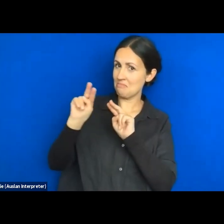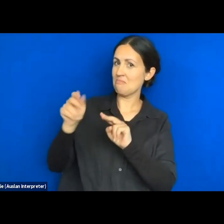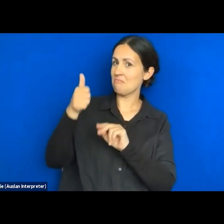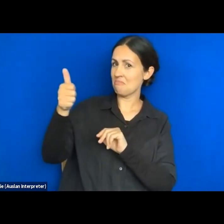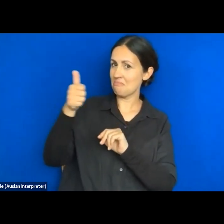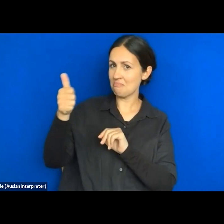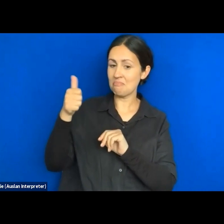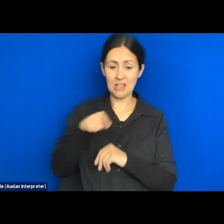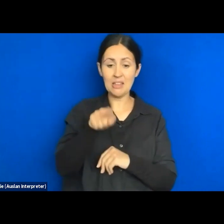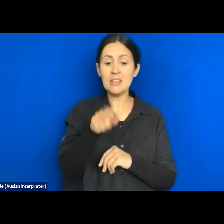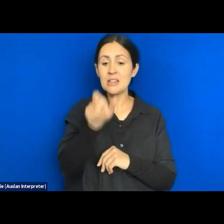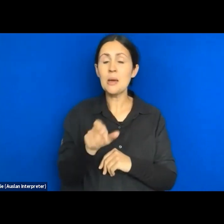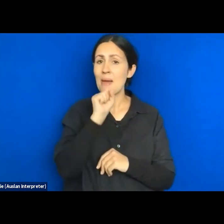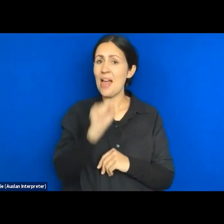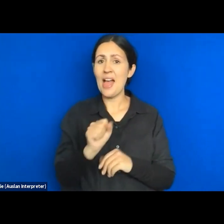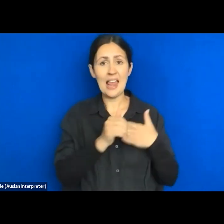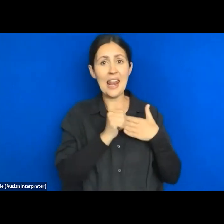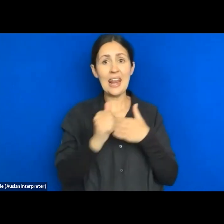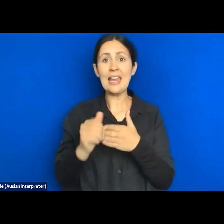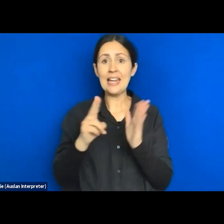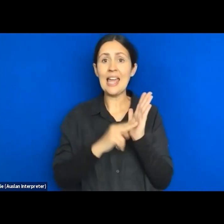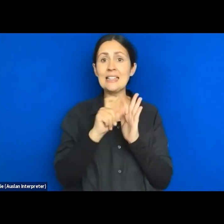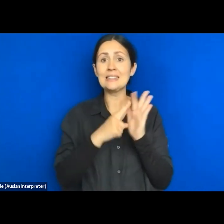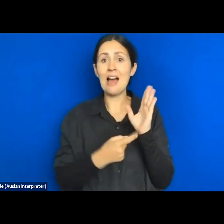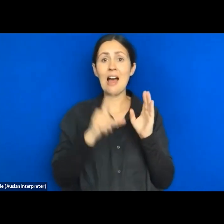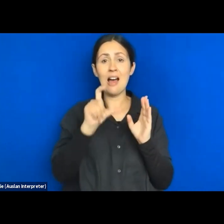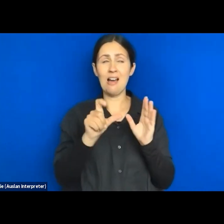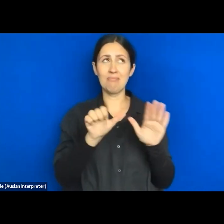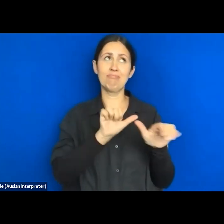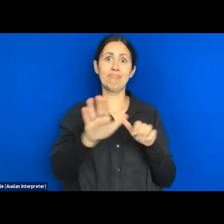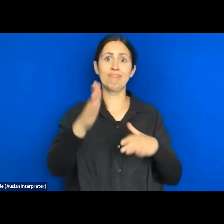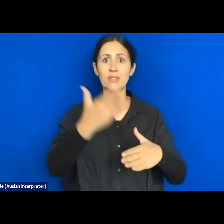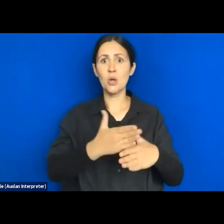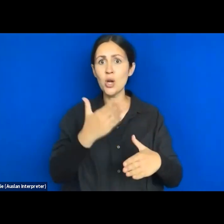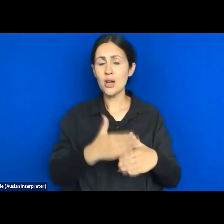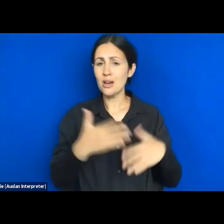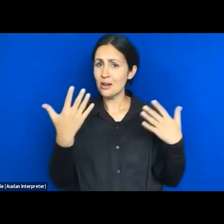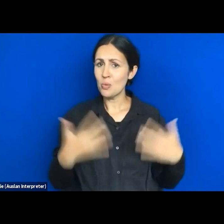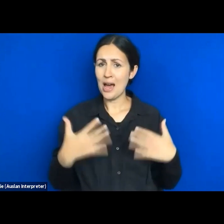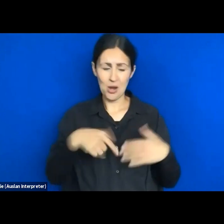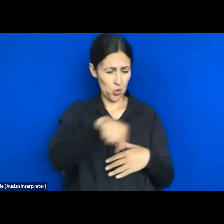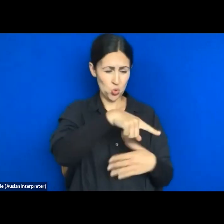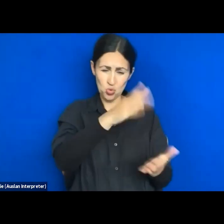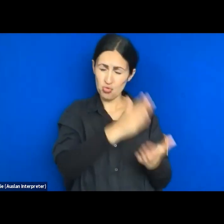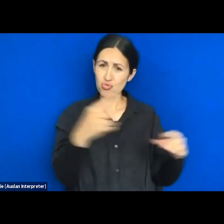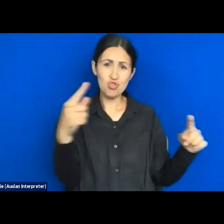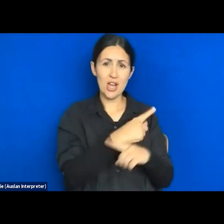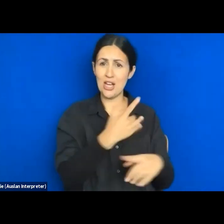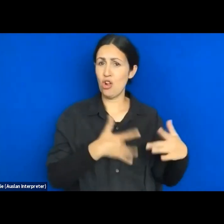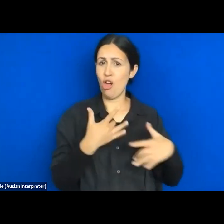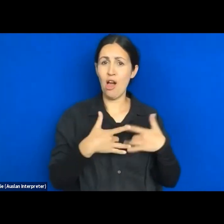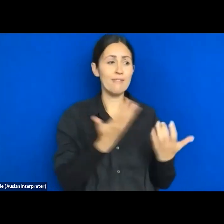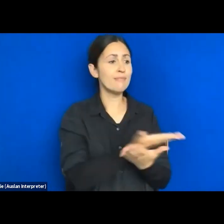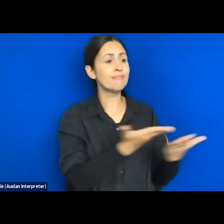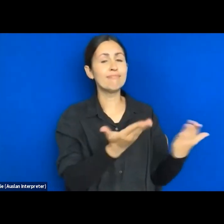and the great work of the team in the centre, who make such an impact on people's lives and